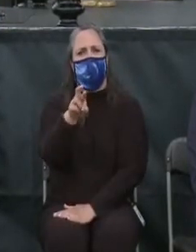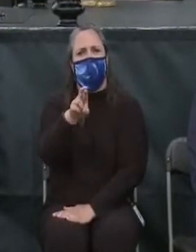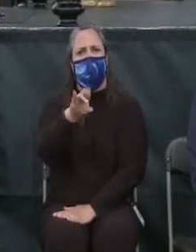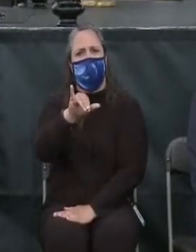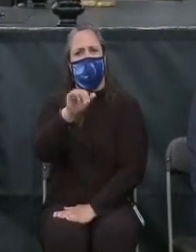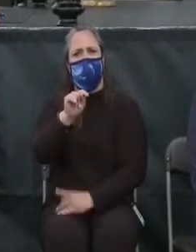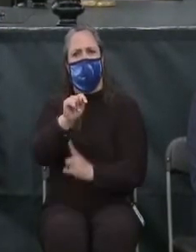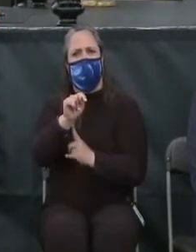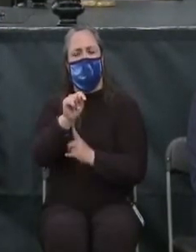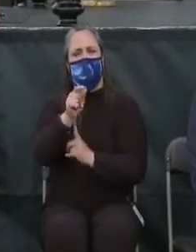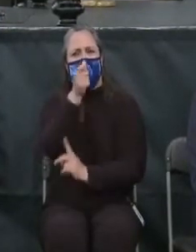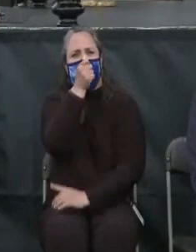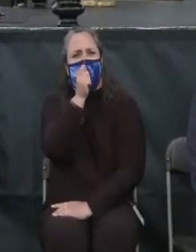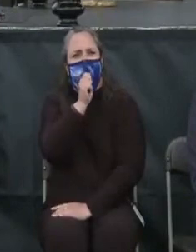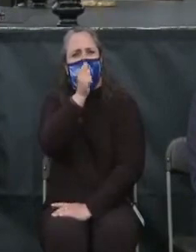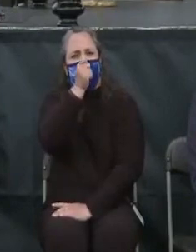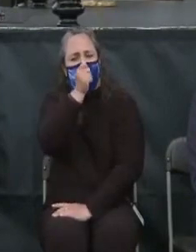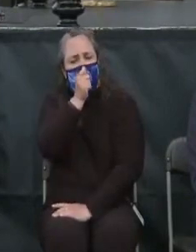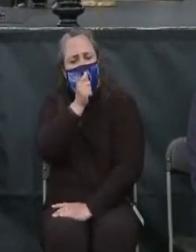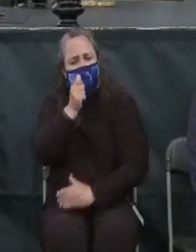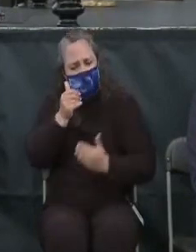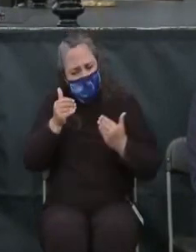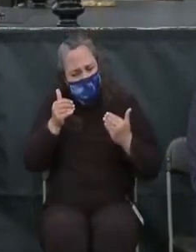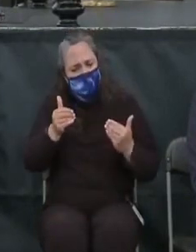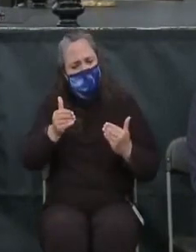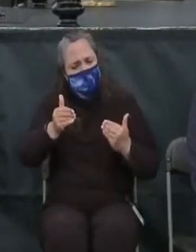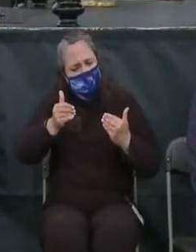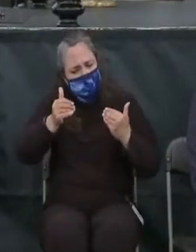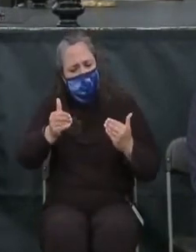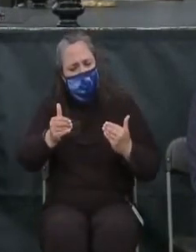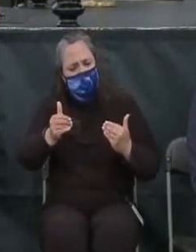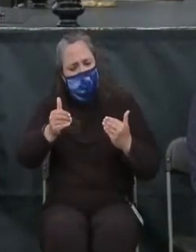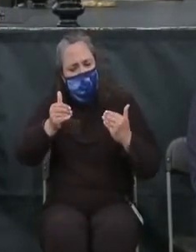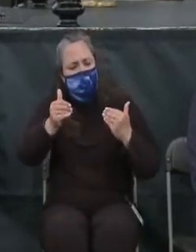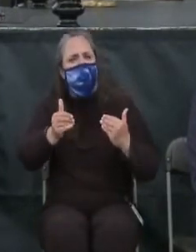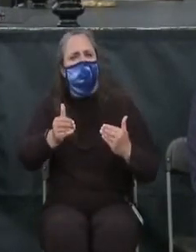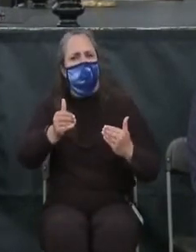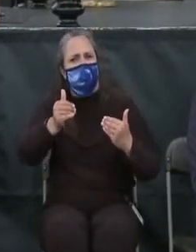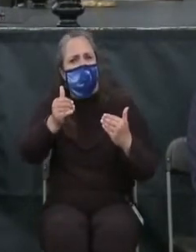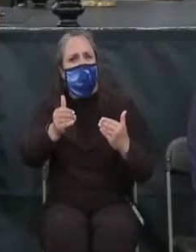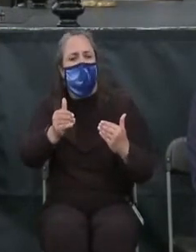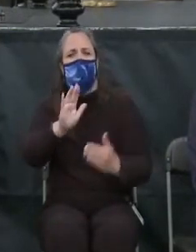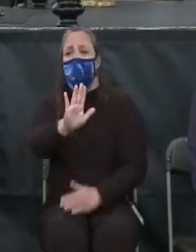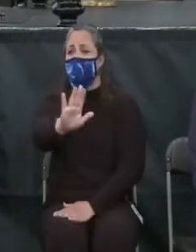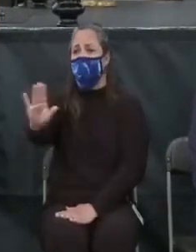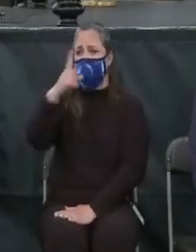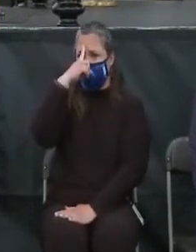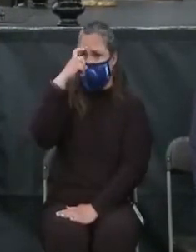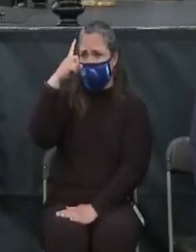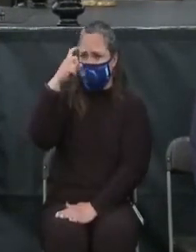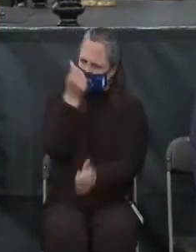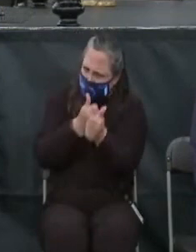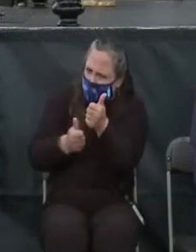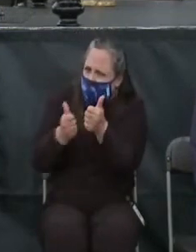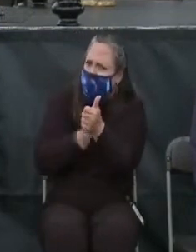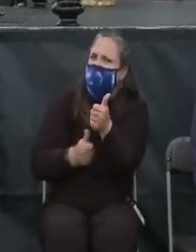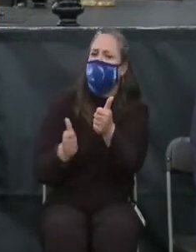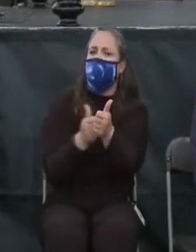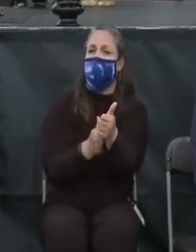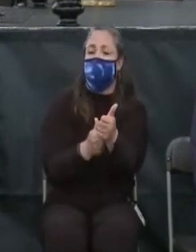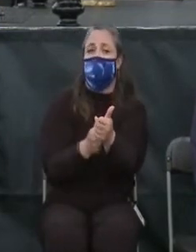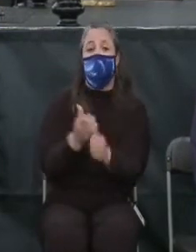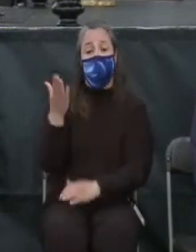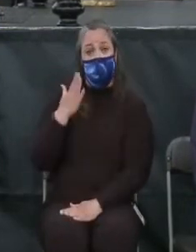forward, believe that you can, and never stop chasing your dreams. Because when I felt like everyone closed their doors